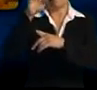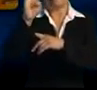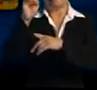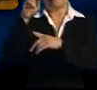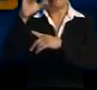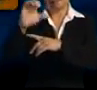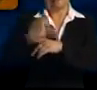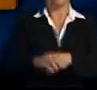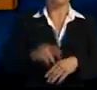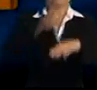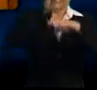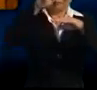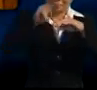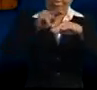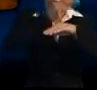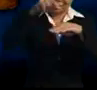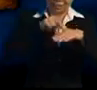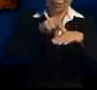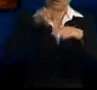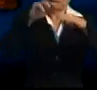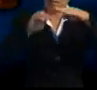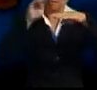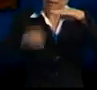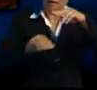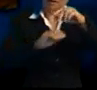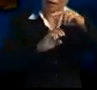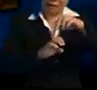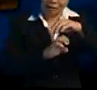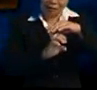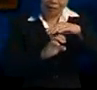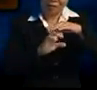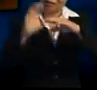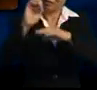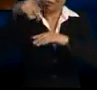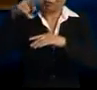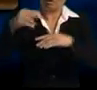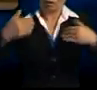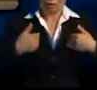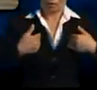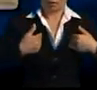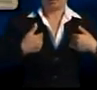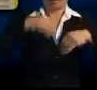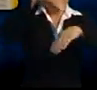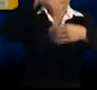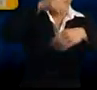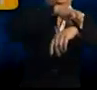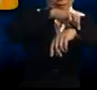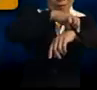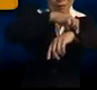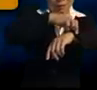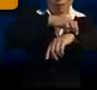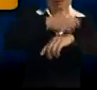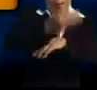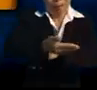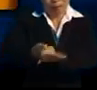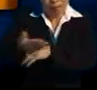As for natural mineral compounds, they are minerals which are present naturally in the Earth's crust as compounds, or in